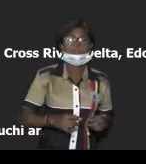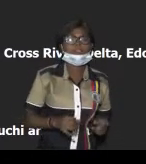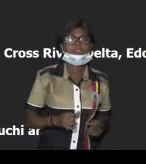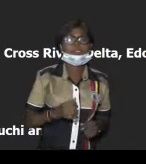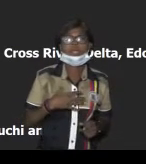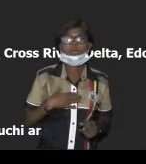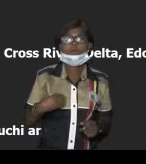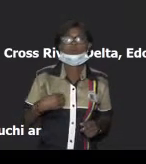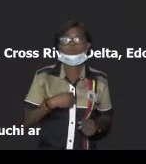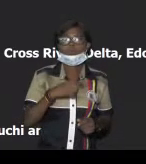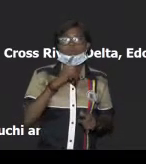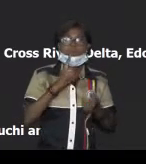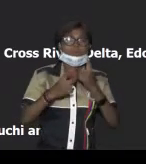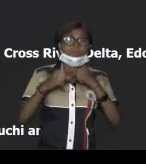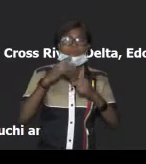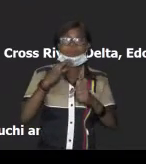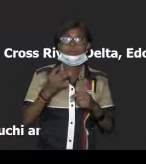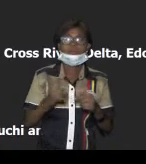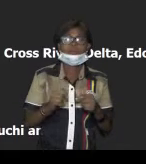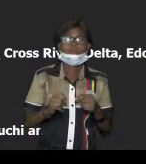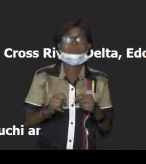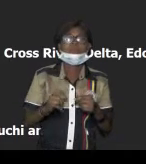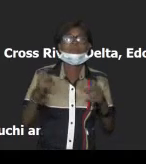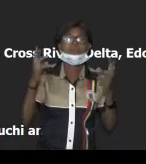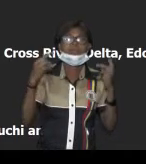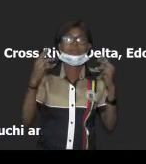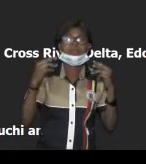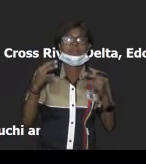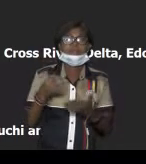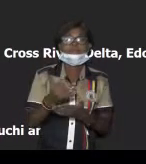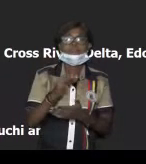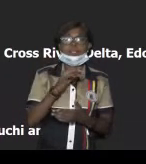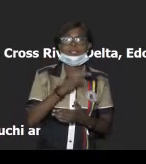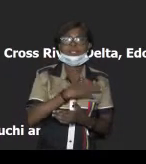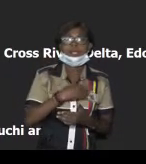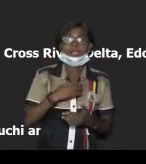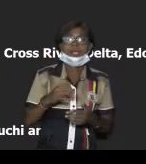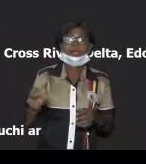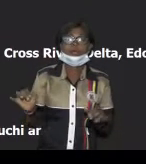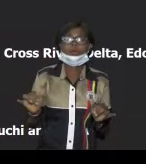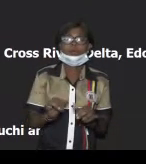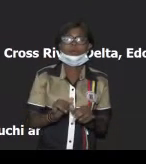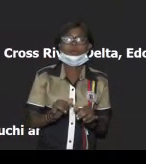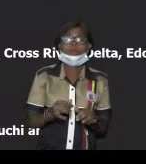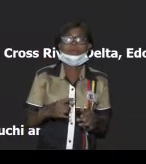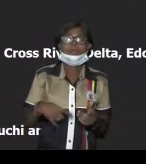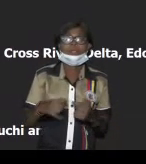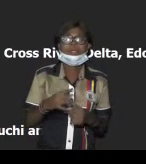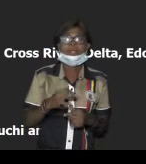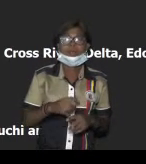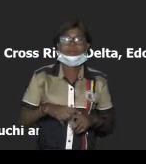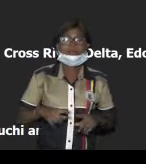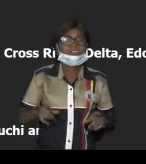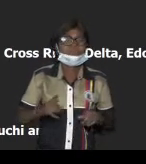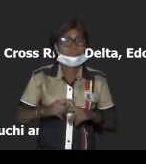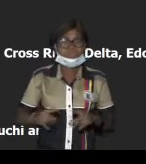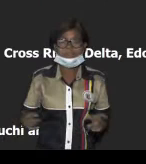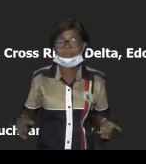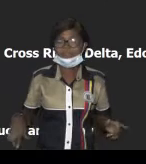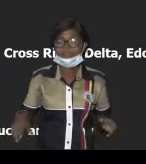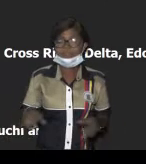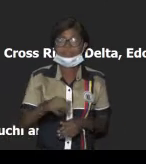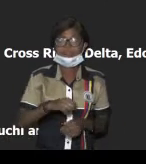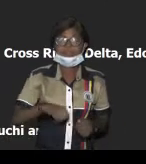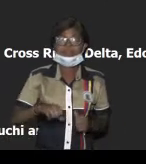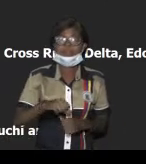talked about forest, rainforest, examples of common animal there, that's pig, and common areas, Bayelsa, Cross River, Edo,